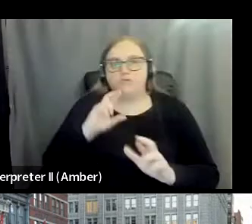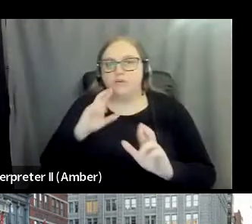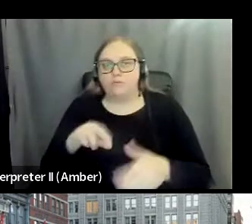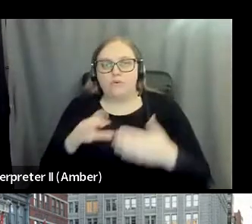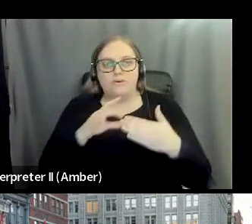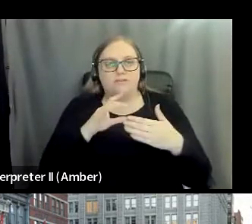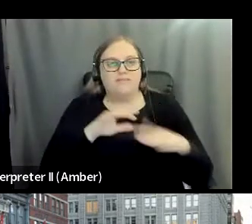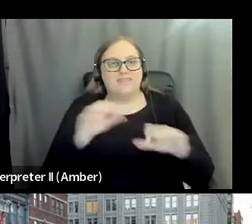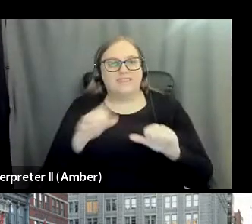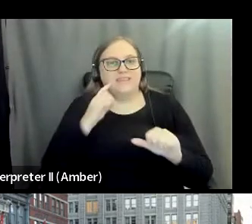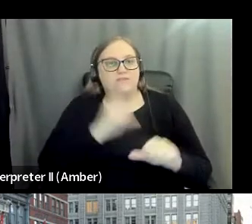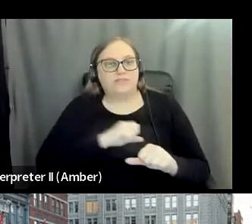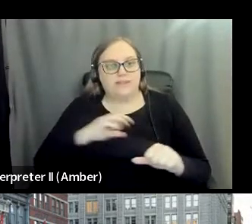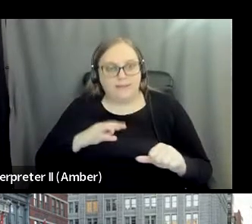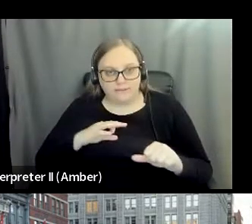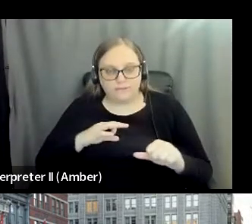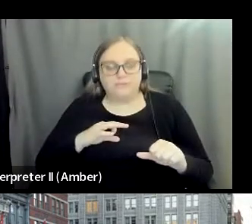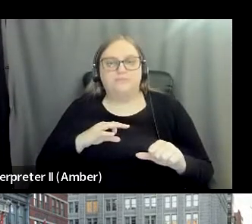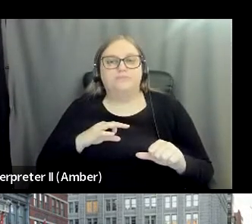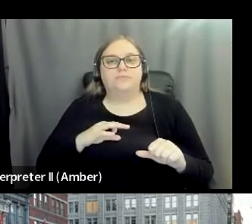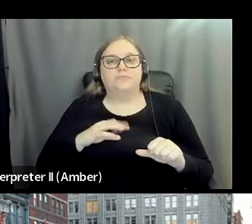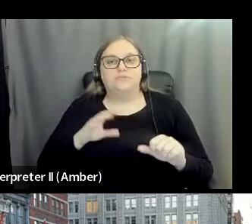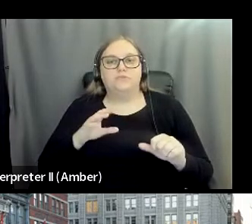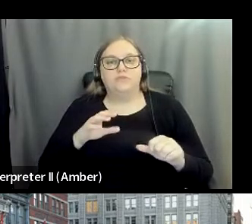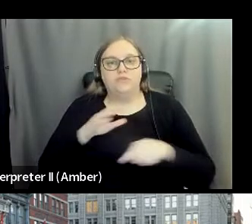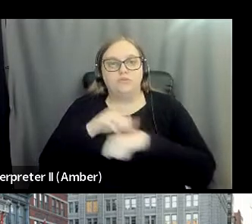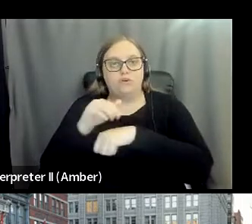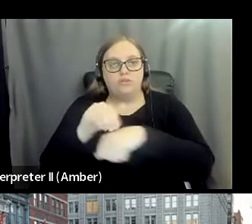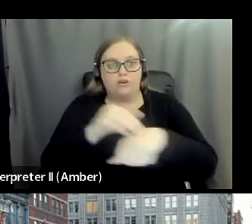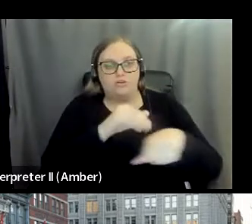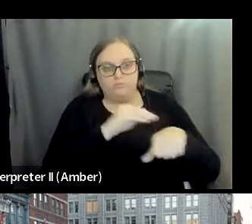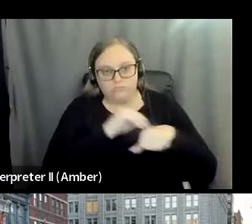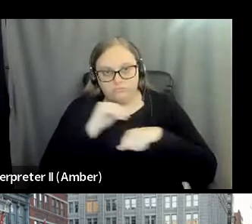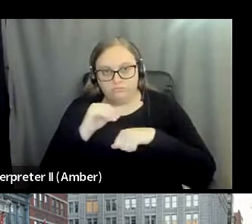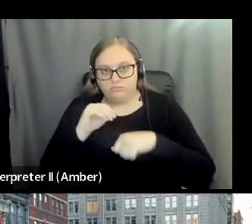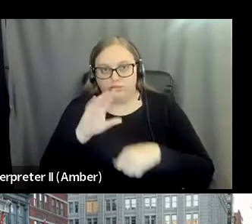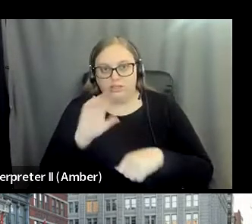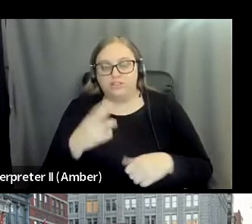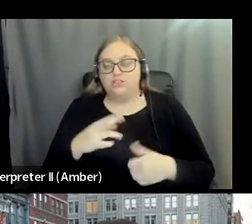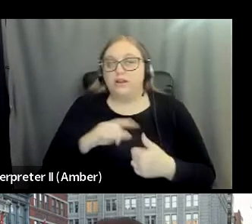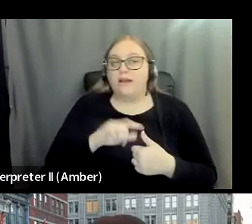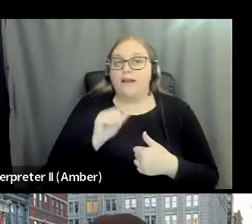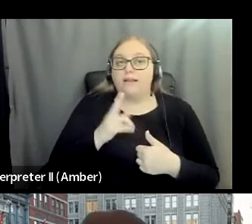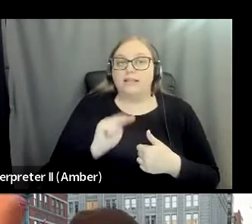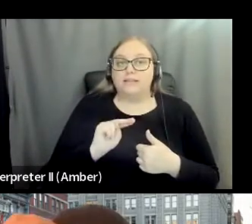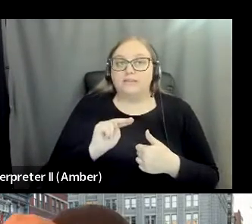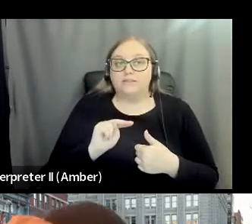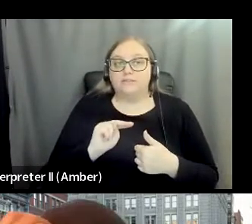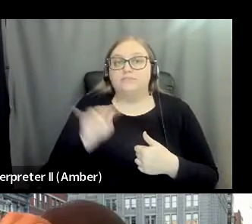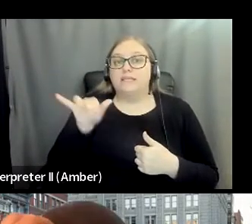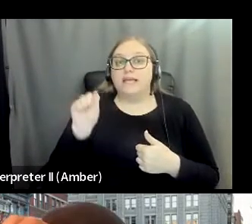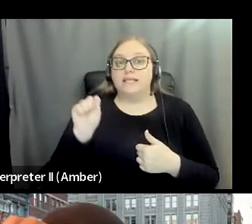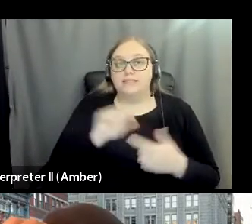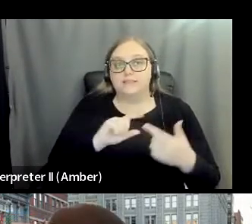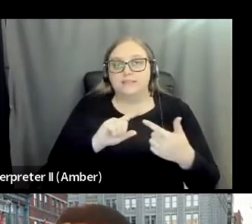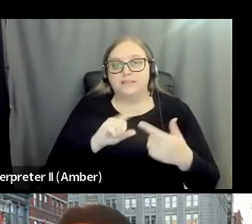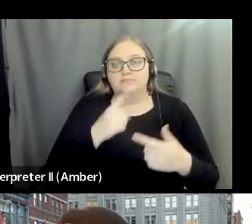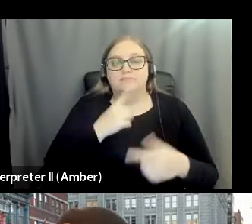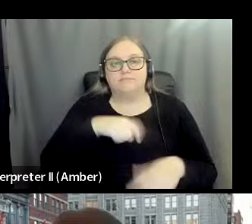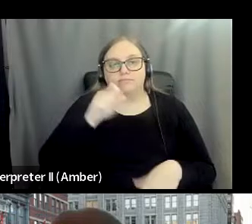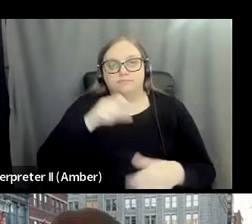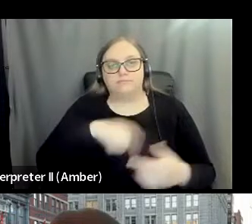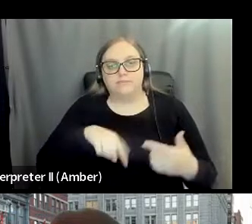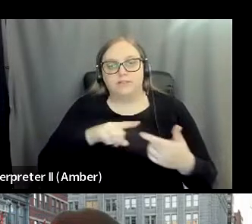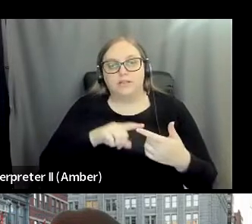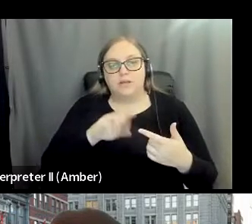staff. And we'll do a roll call, Mr. Cash. Councilmember Allen. Yes. Councilmember Allen votes yes.